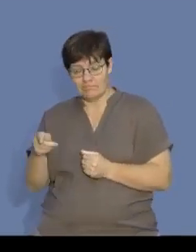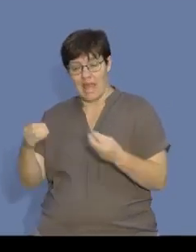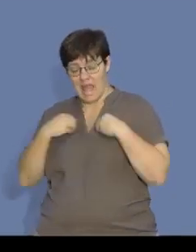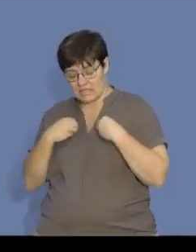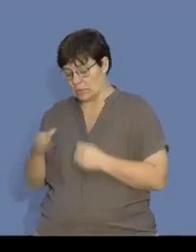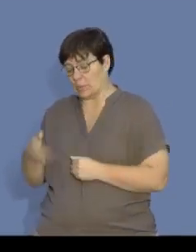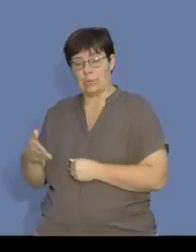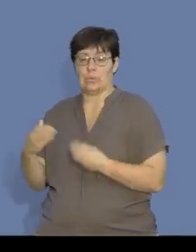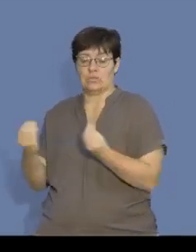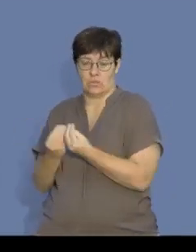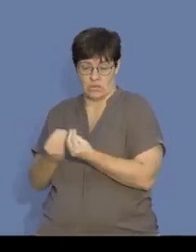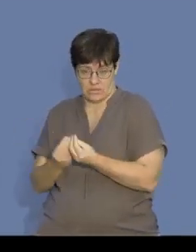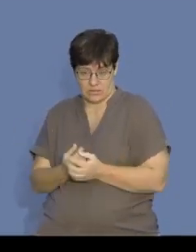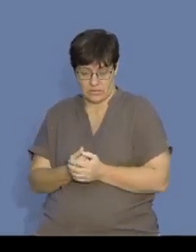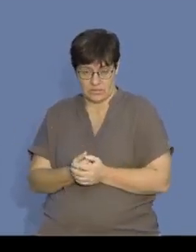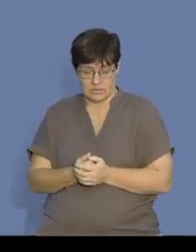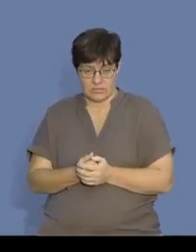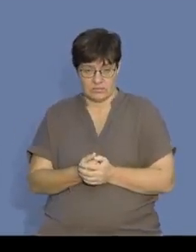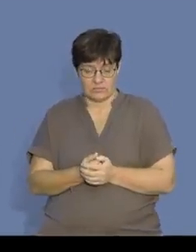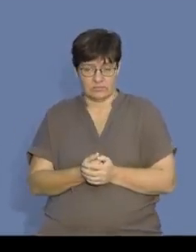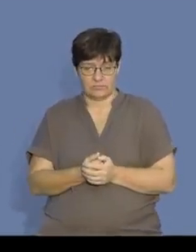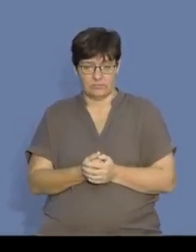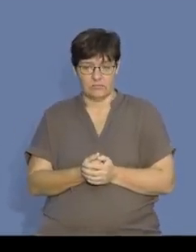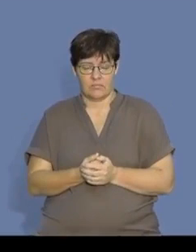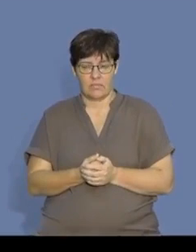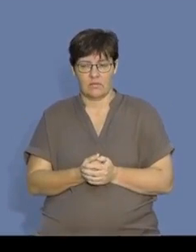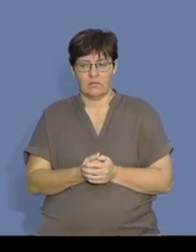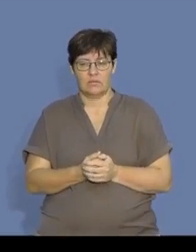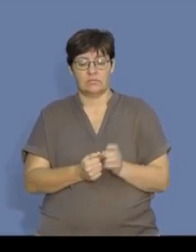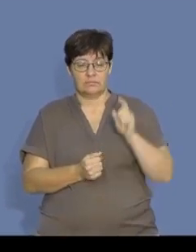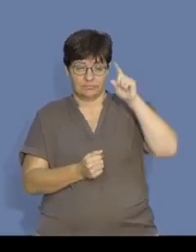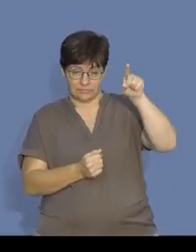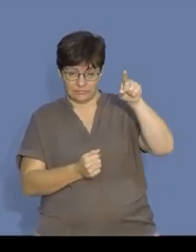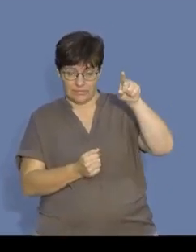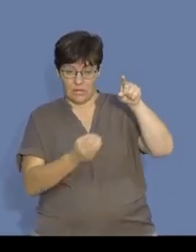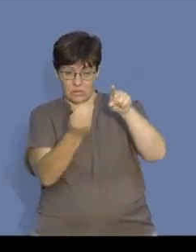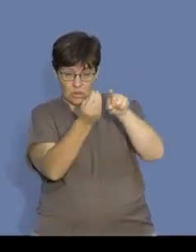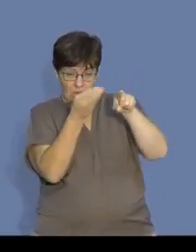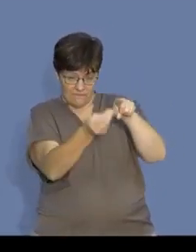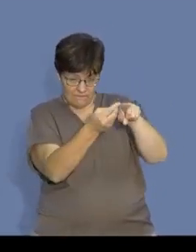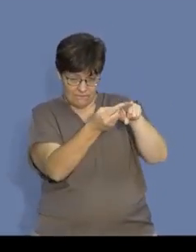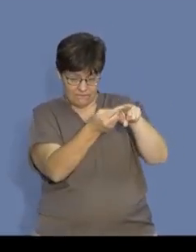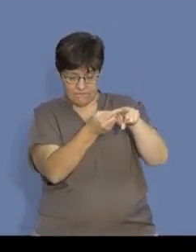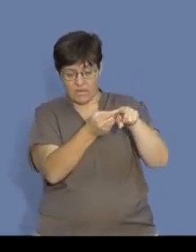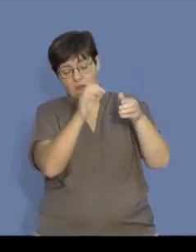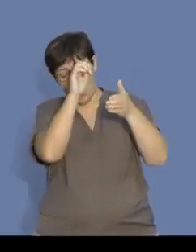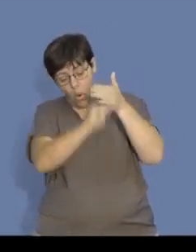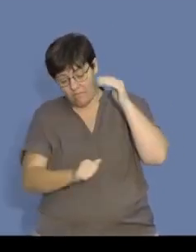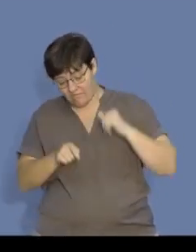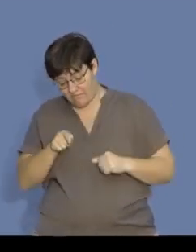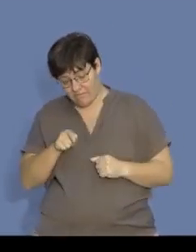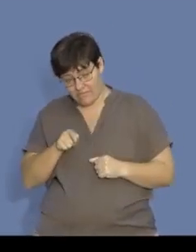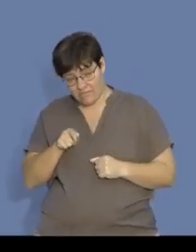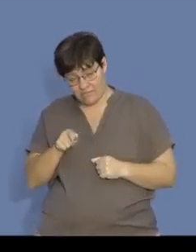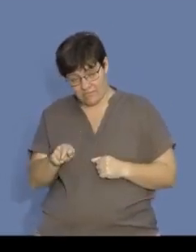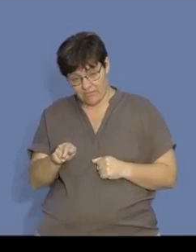my current assets without stock. So obviously, if I take current assets with stock,